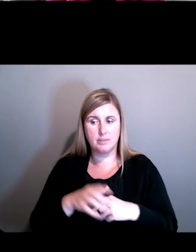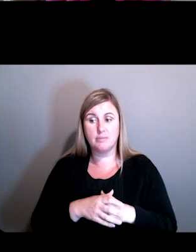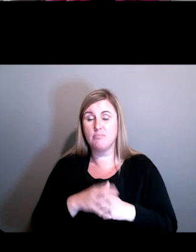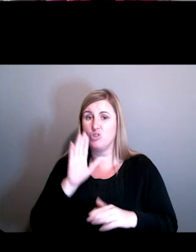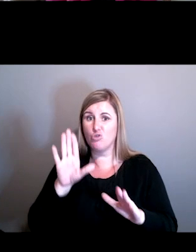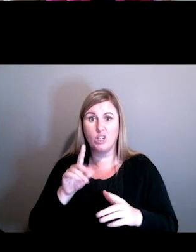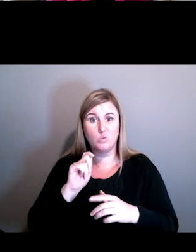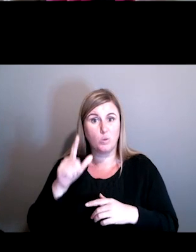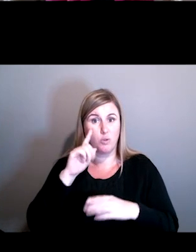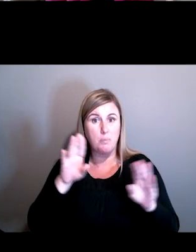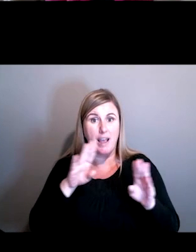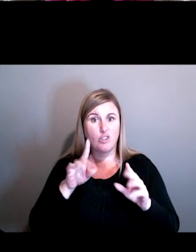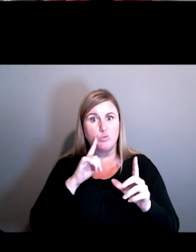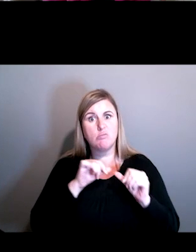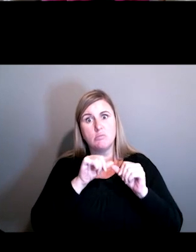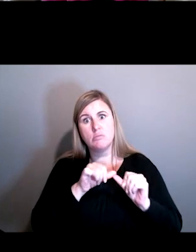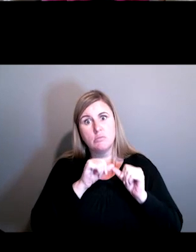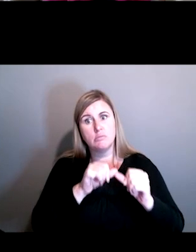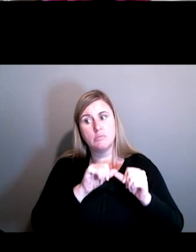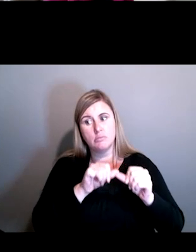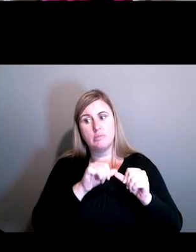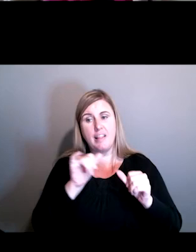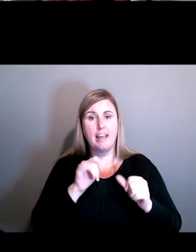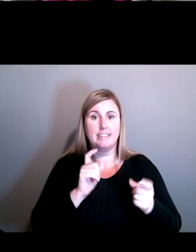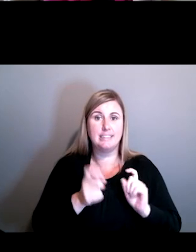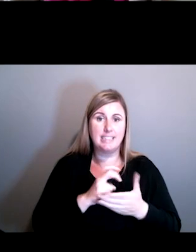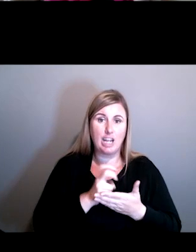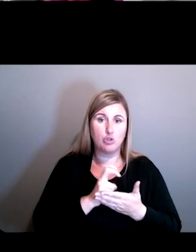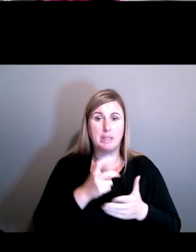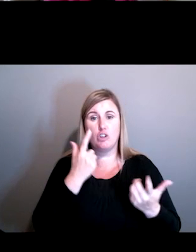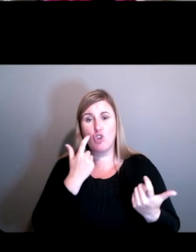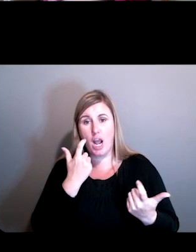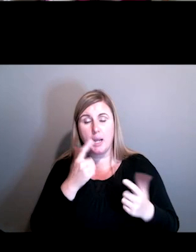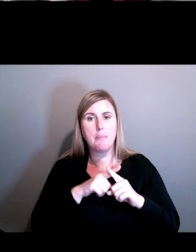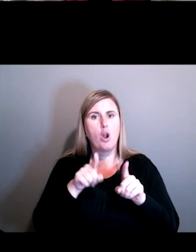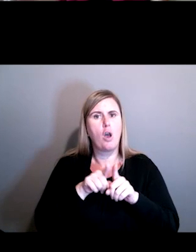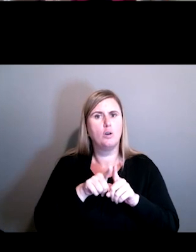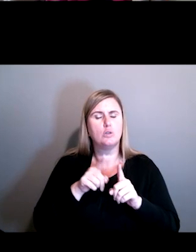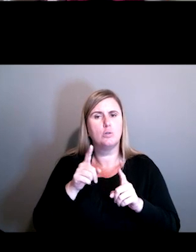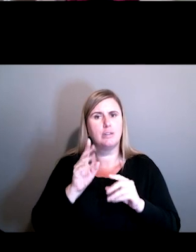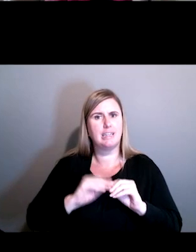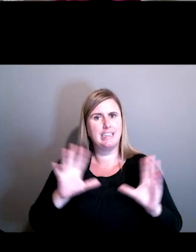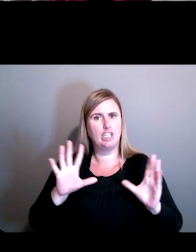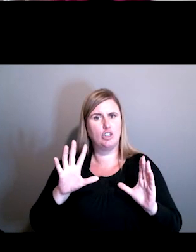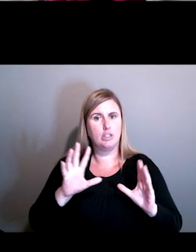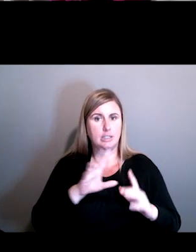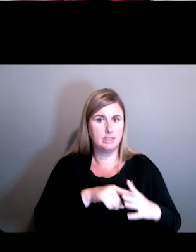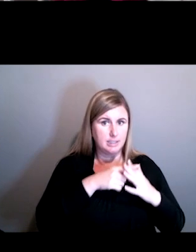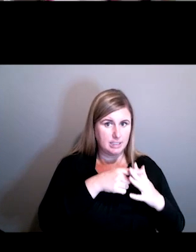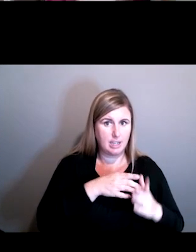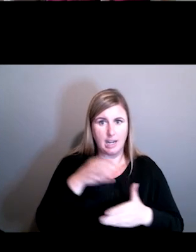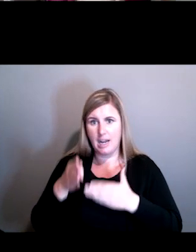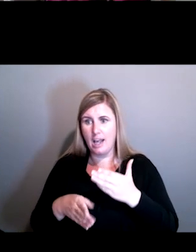for long periods of time, such as tantruming or crying, but you also have to make sure that there's a clearly defined start and end so you know how